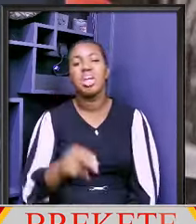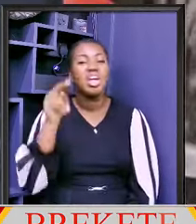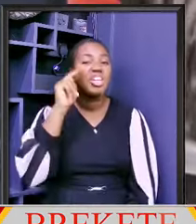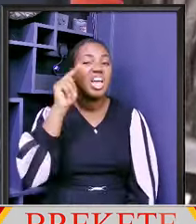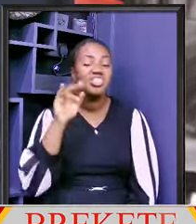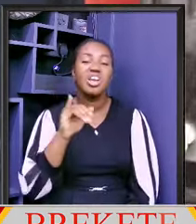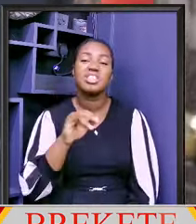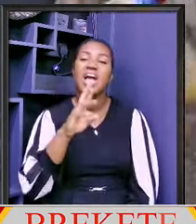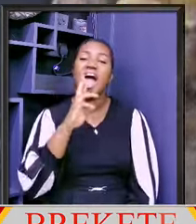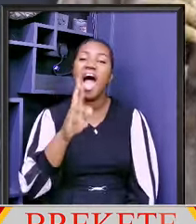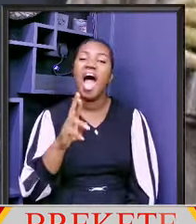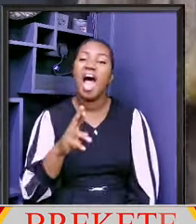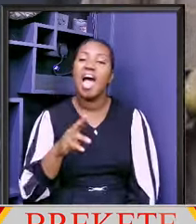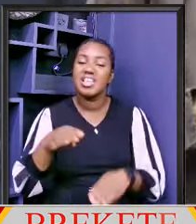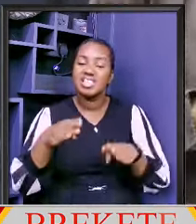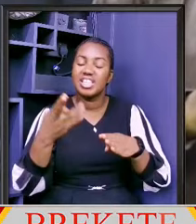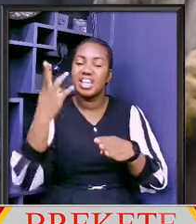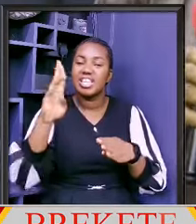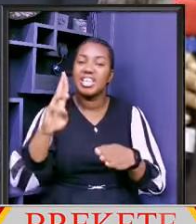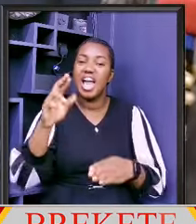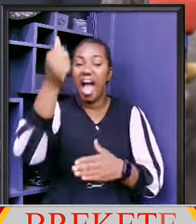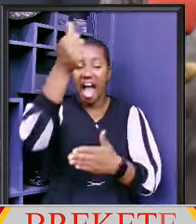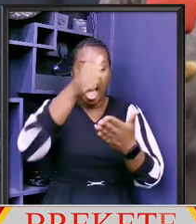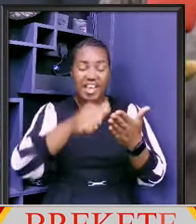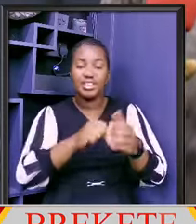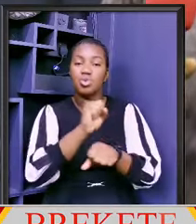Nigerians are selling their artwork online.